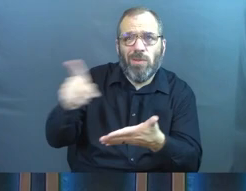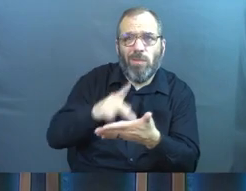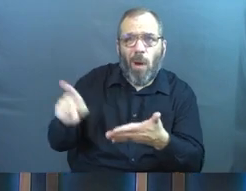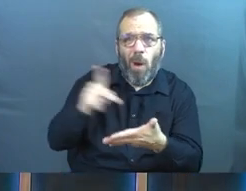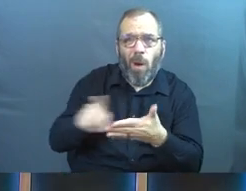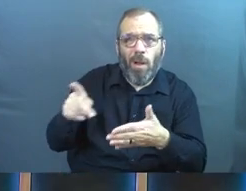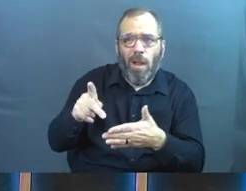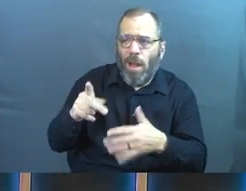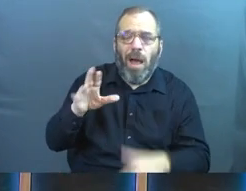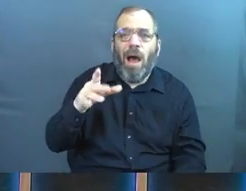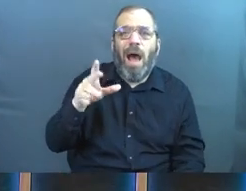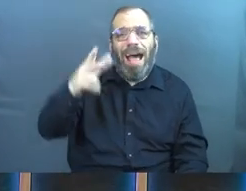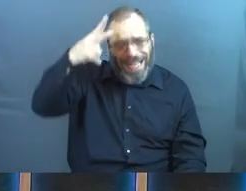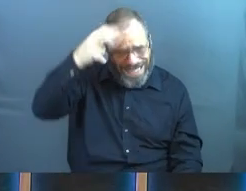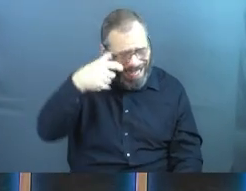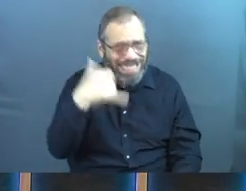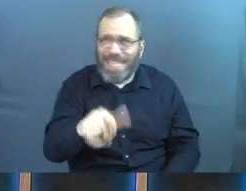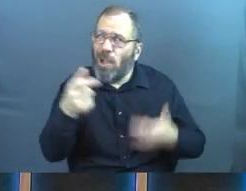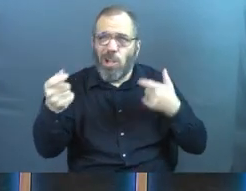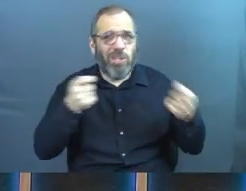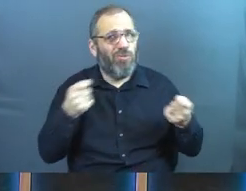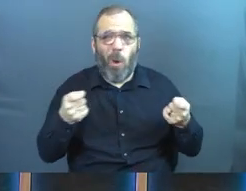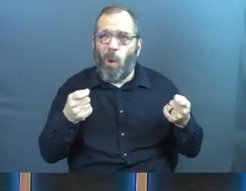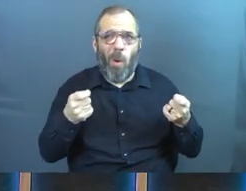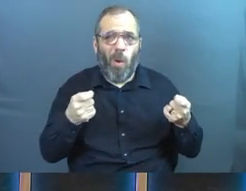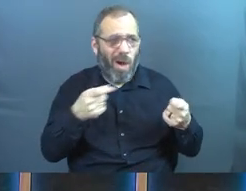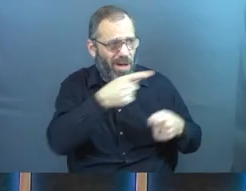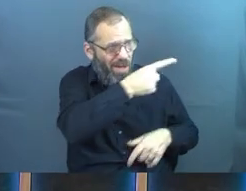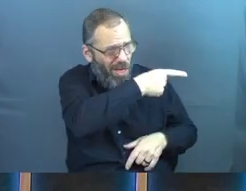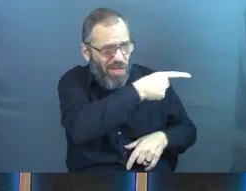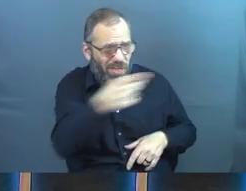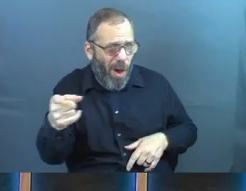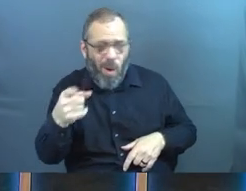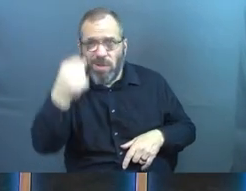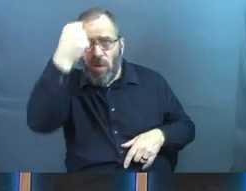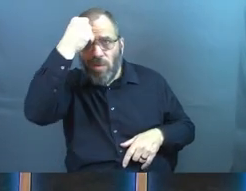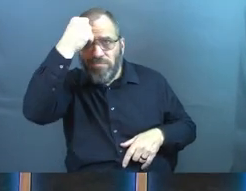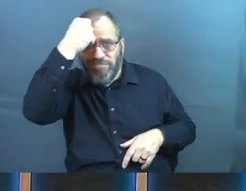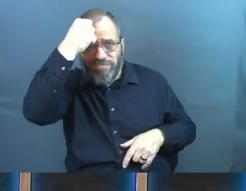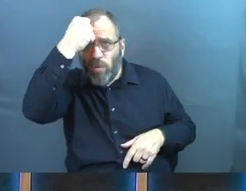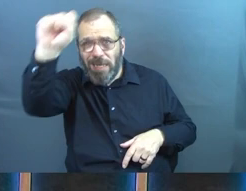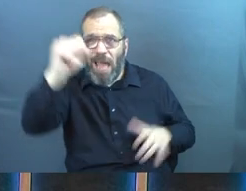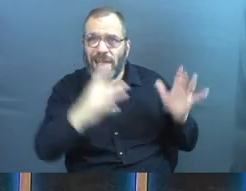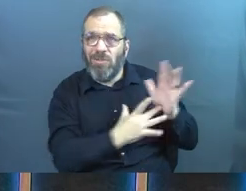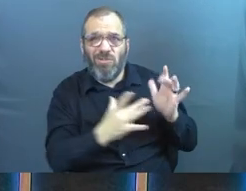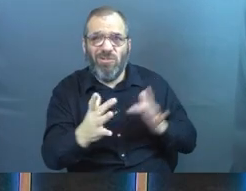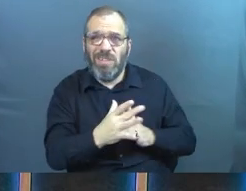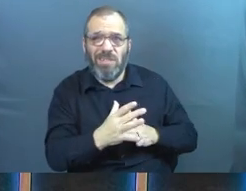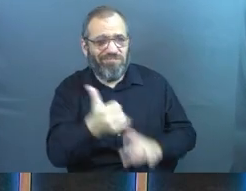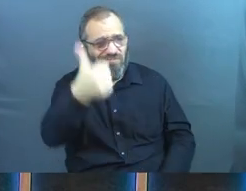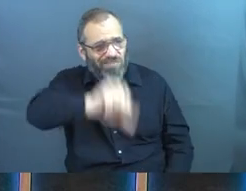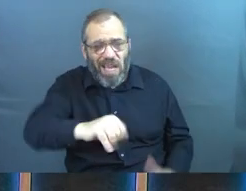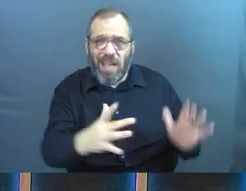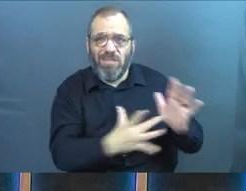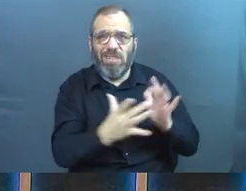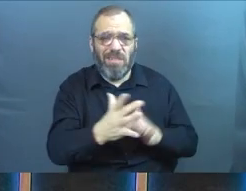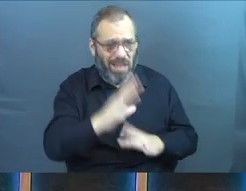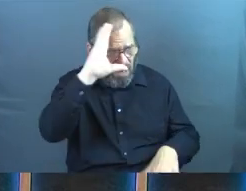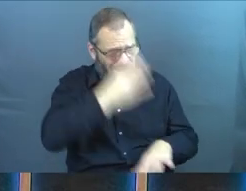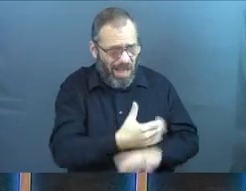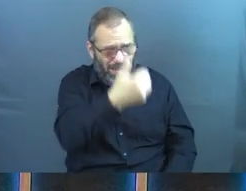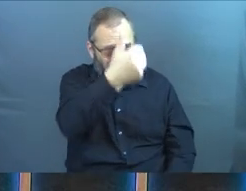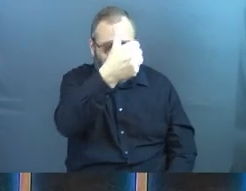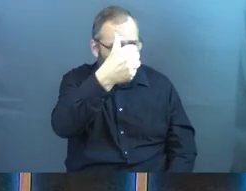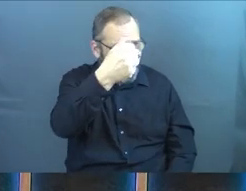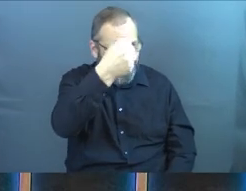saying, listen, Satan is still in control of those people who have rejected Jesus, the sons of disobedience.